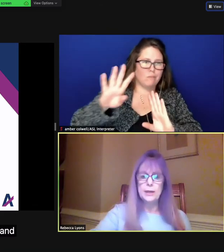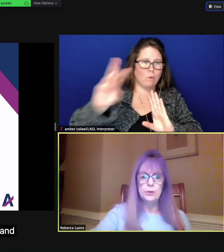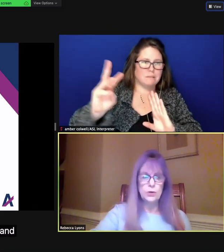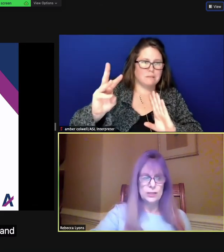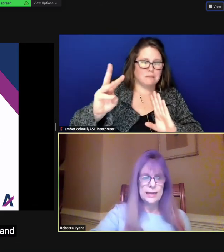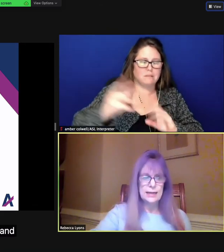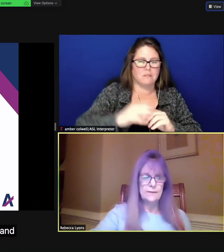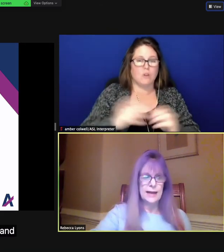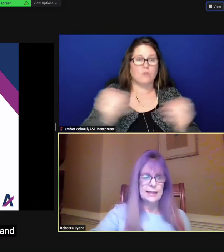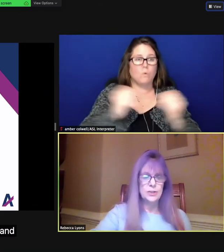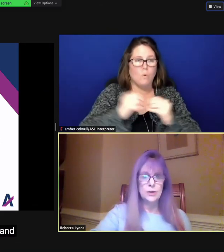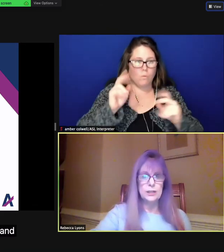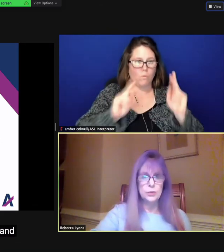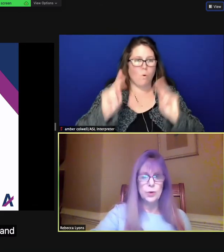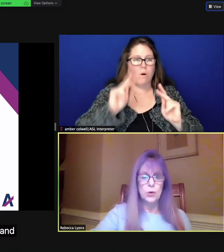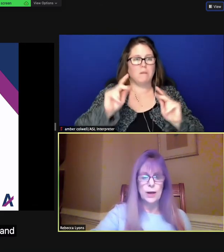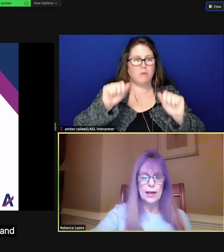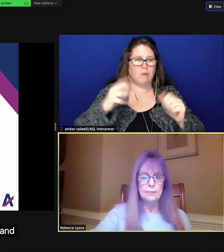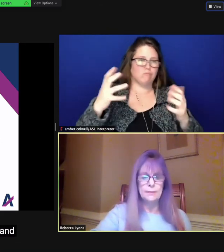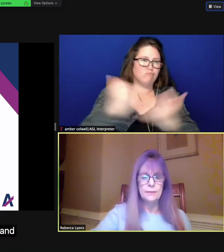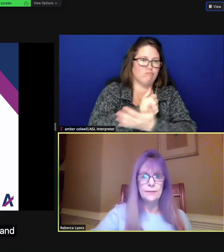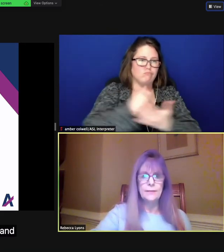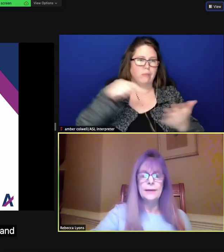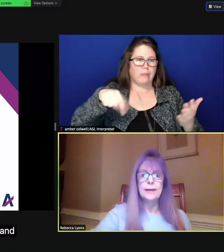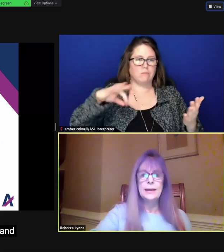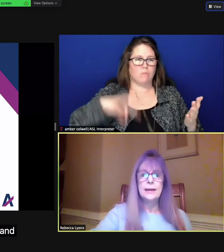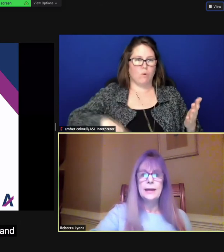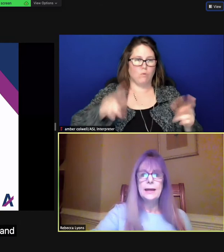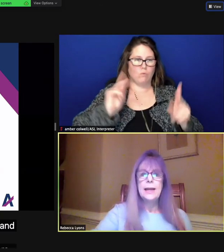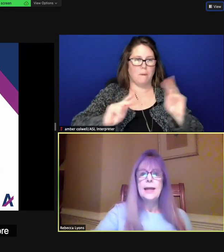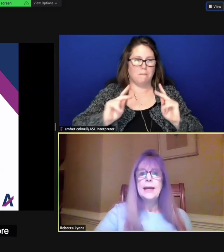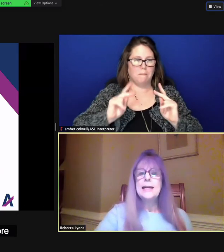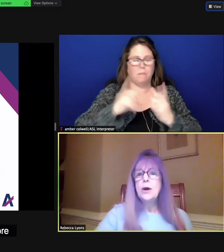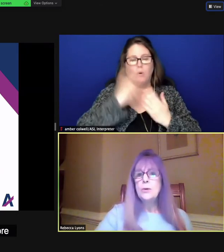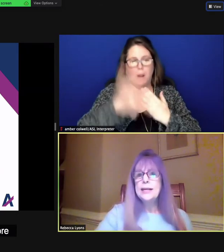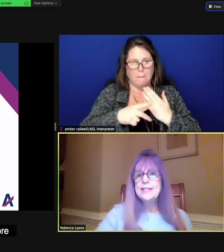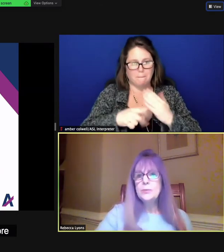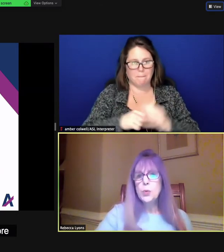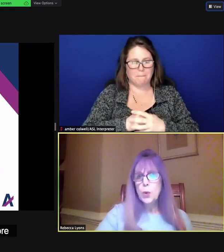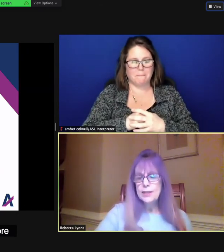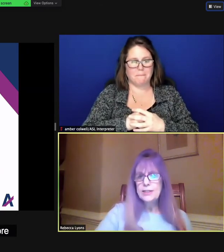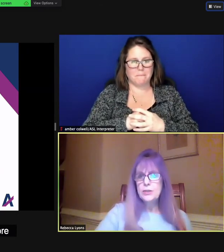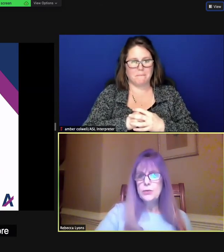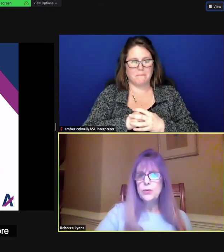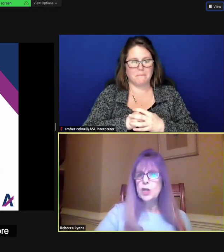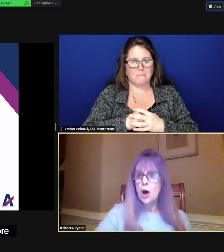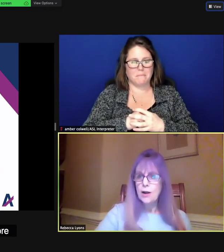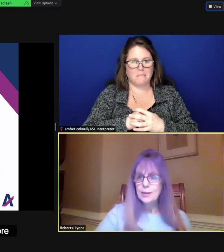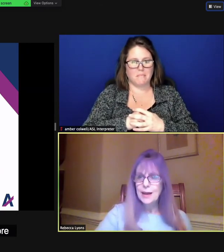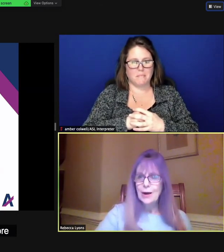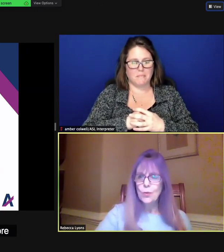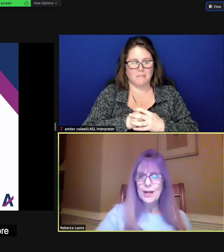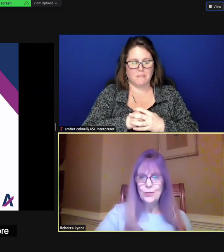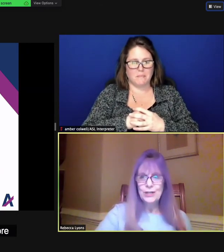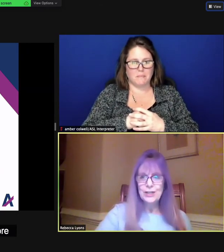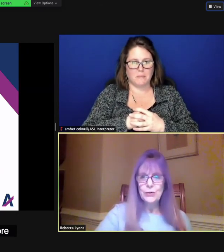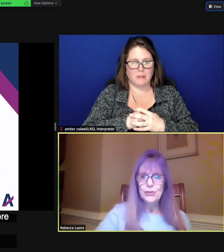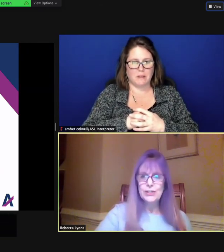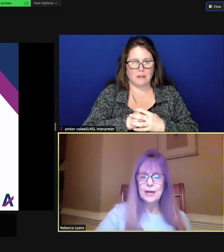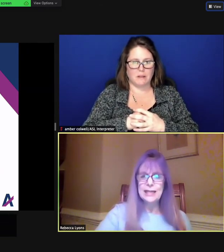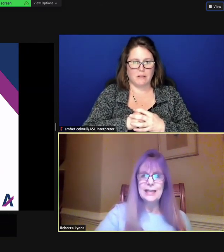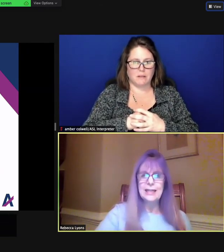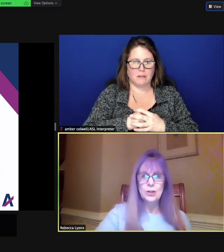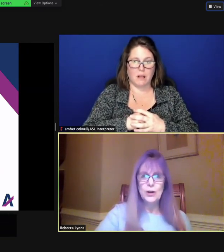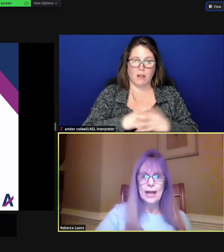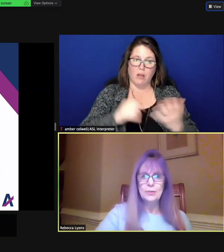more people could take advantage of this program. Now, it's important to talk about what you can use